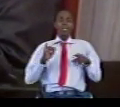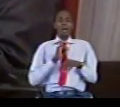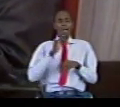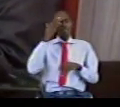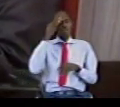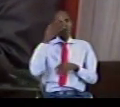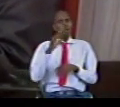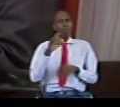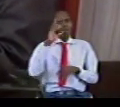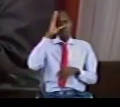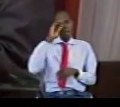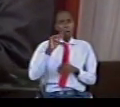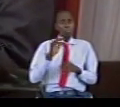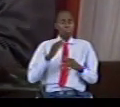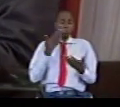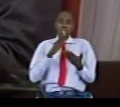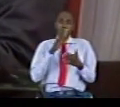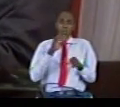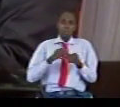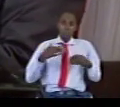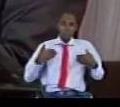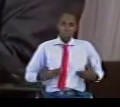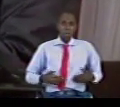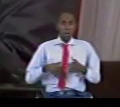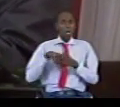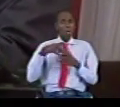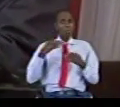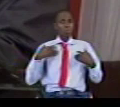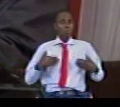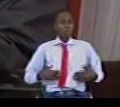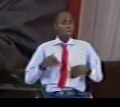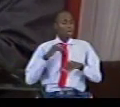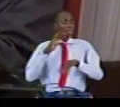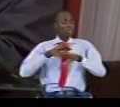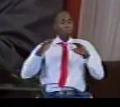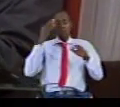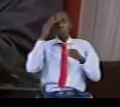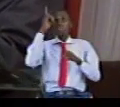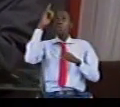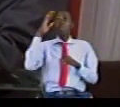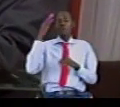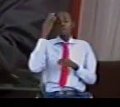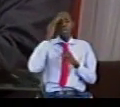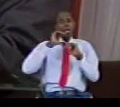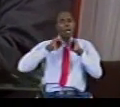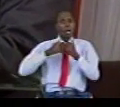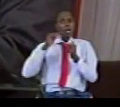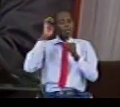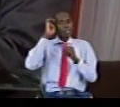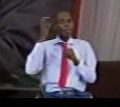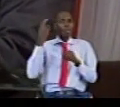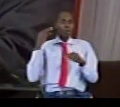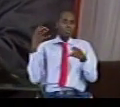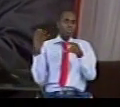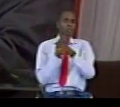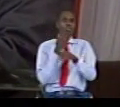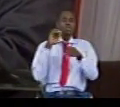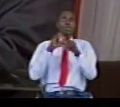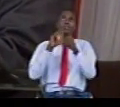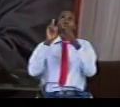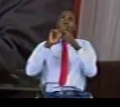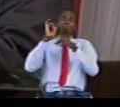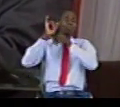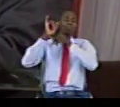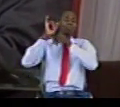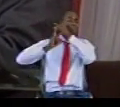in the body or out of the body, I cannot tell, God knoweth, how he was caught up into paradise. That's another name